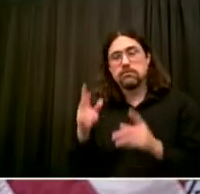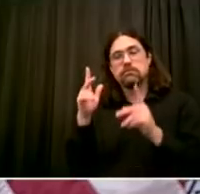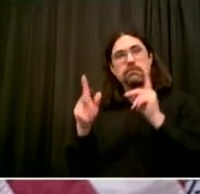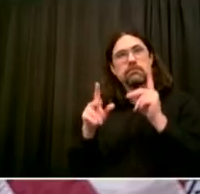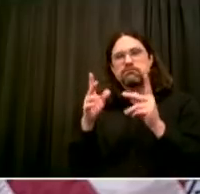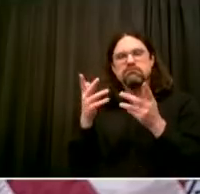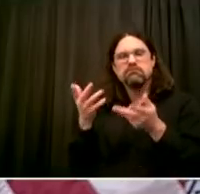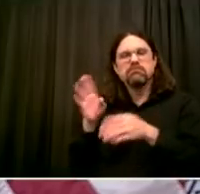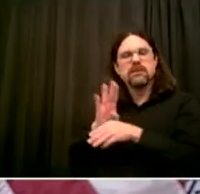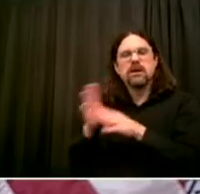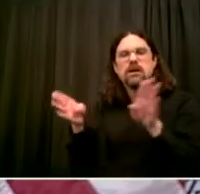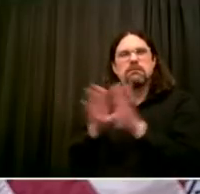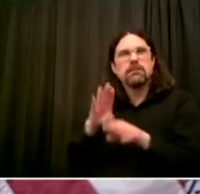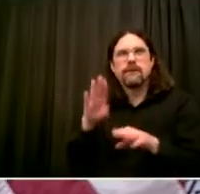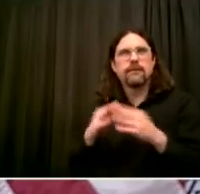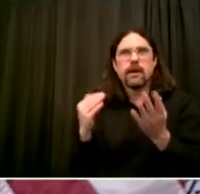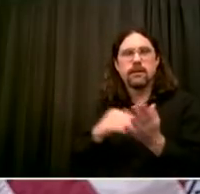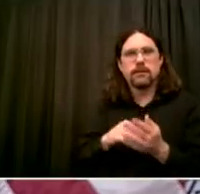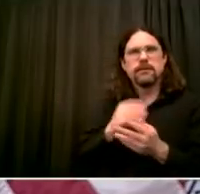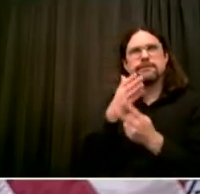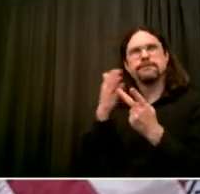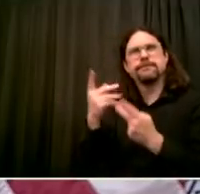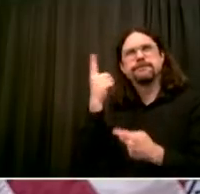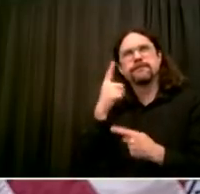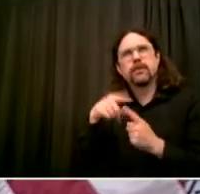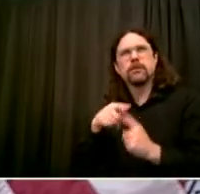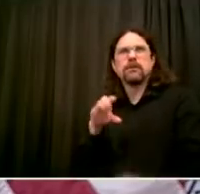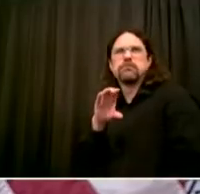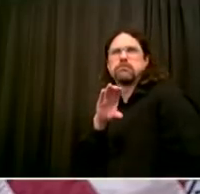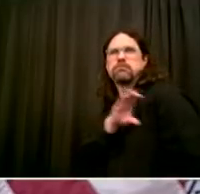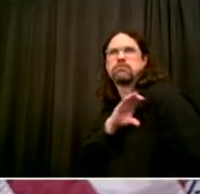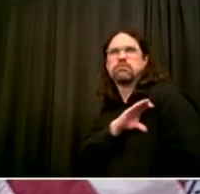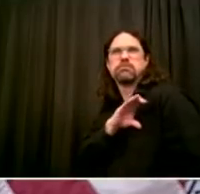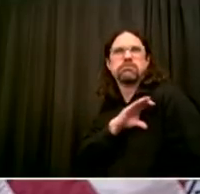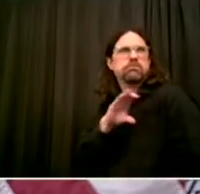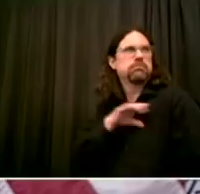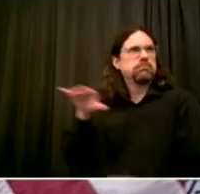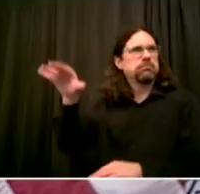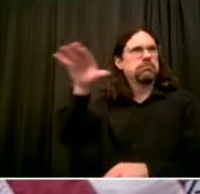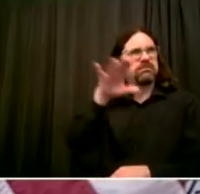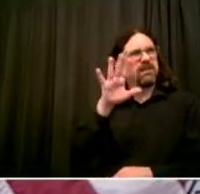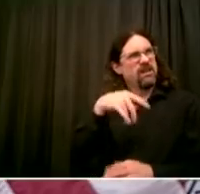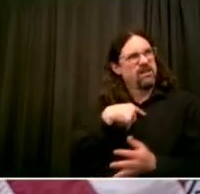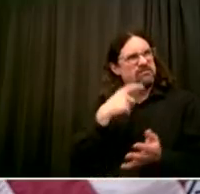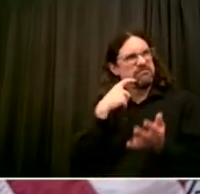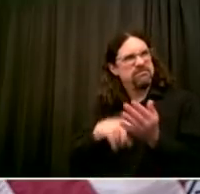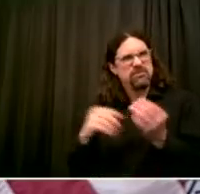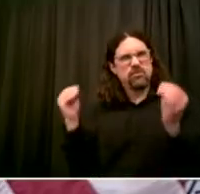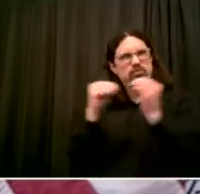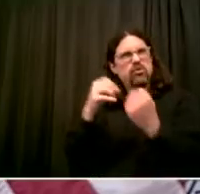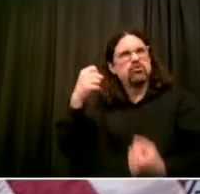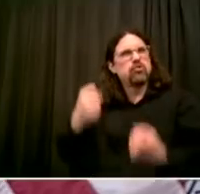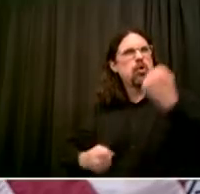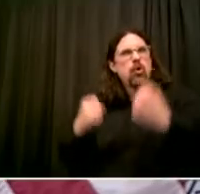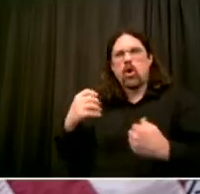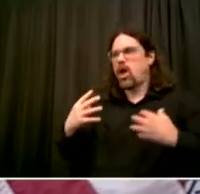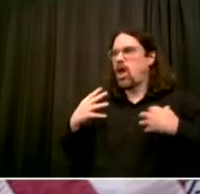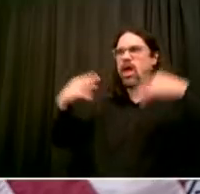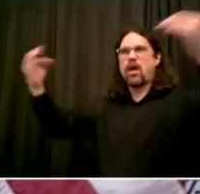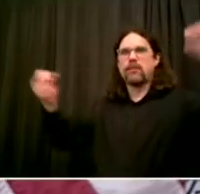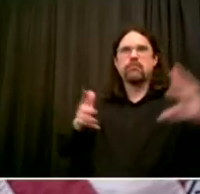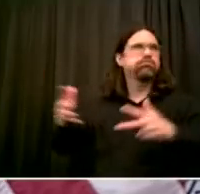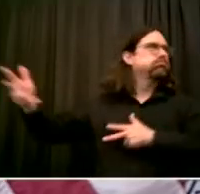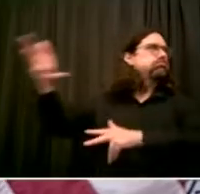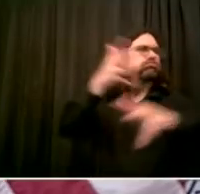opened up yet. But how does enforcement change now? Is it still quite as stringent, or is it going to be more targeted,